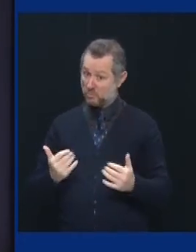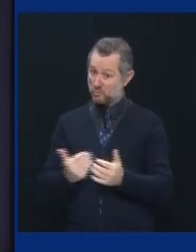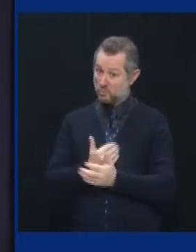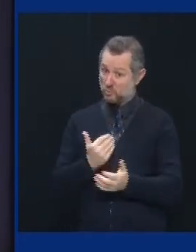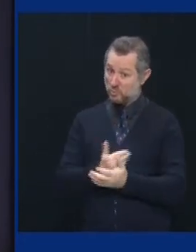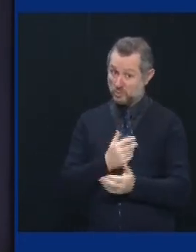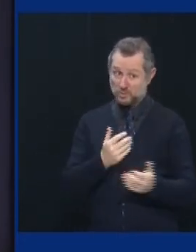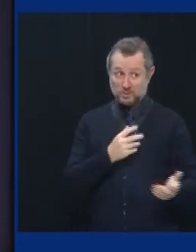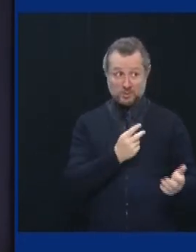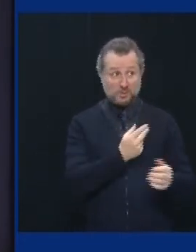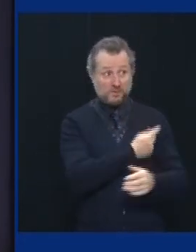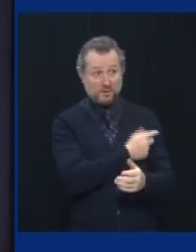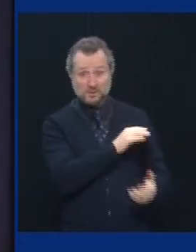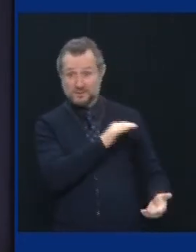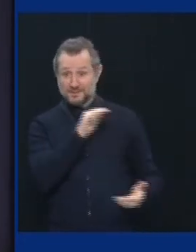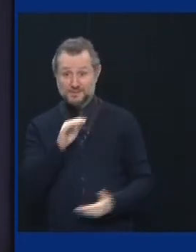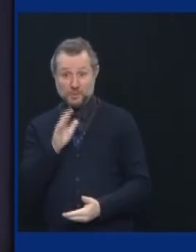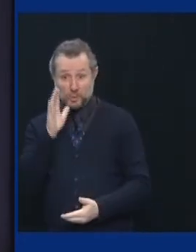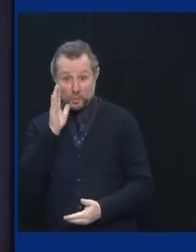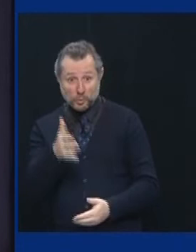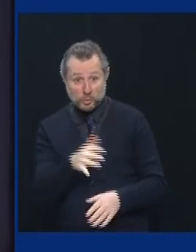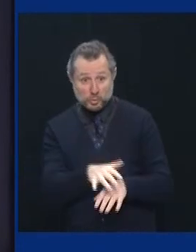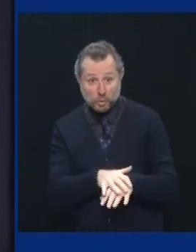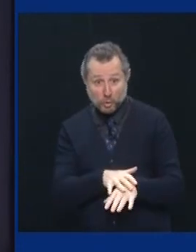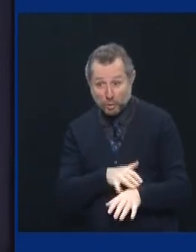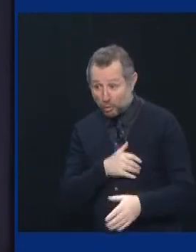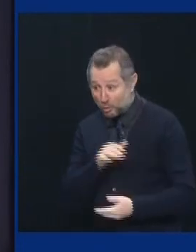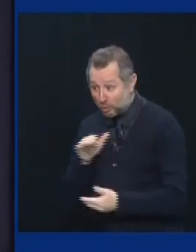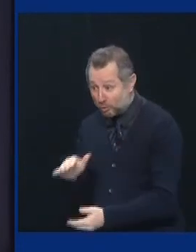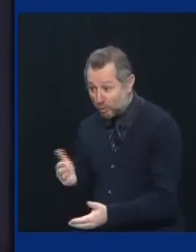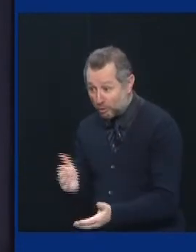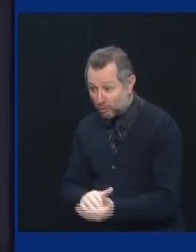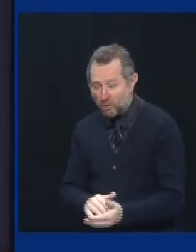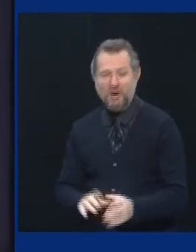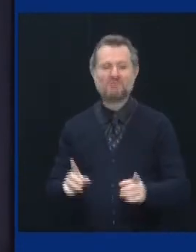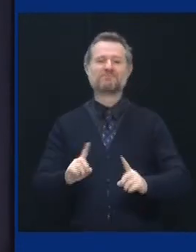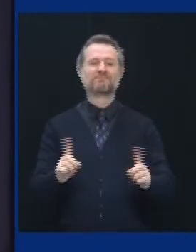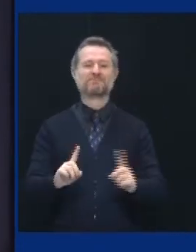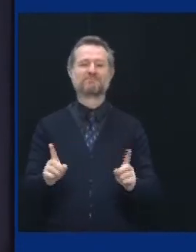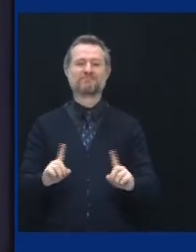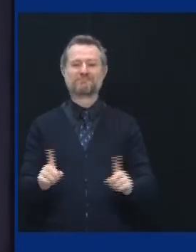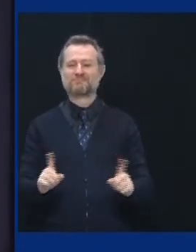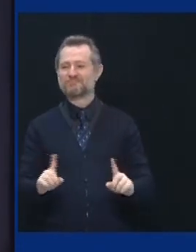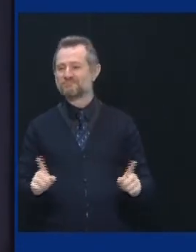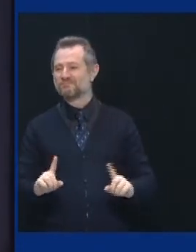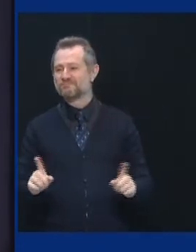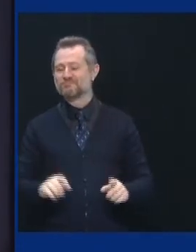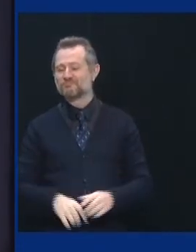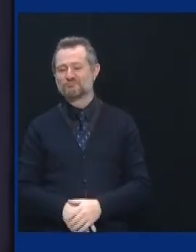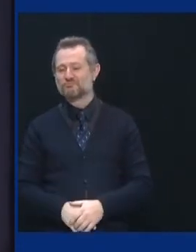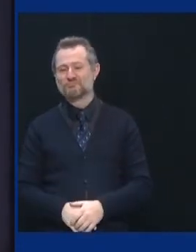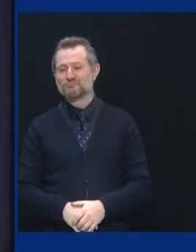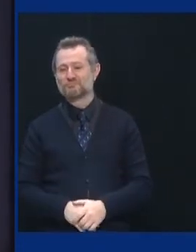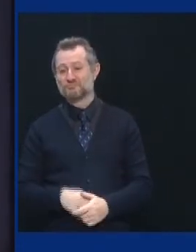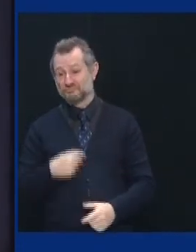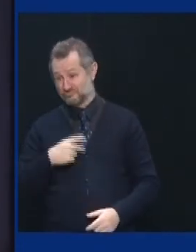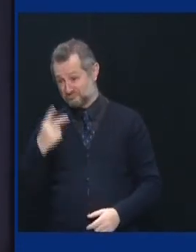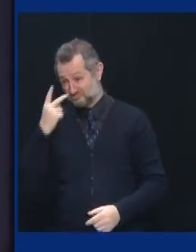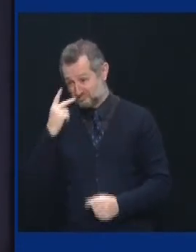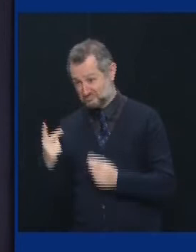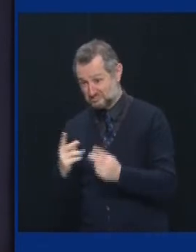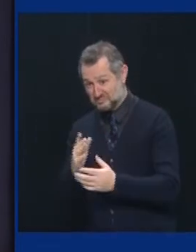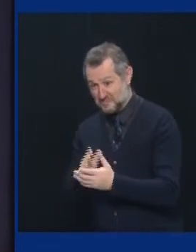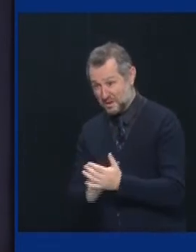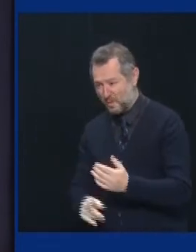we wouldn't send it to the slower performing facilities, right? Once you know that some facilities get it out right away and